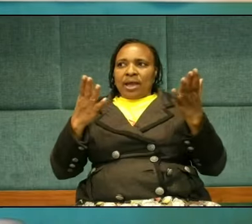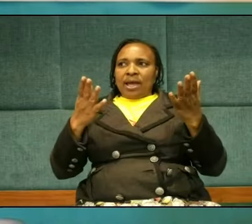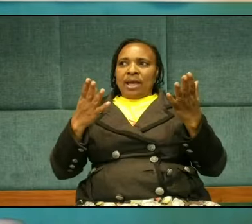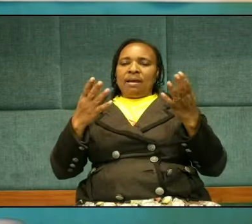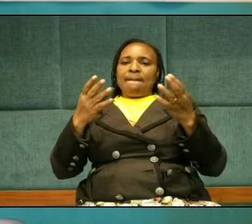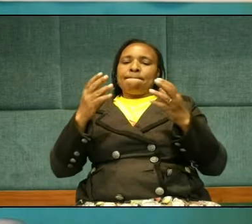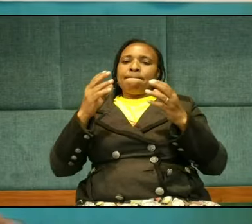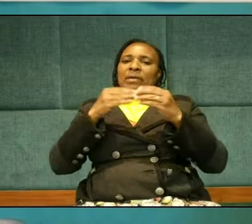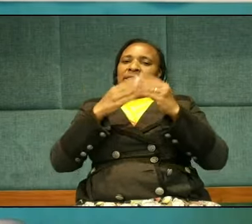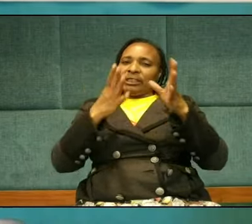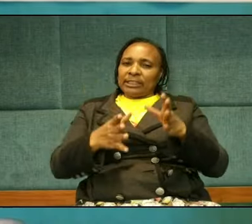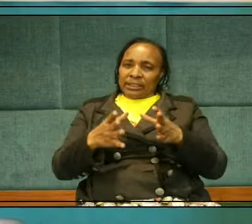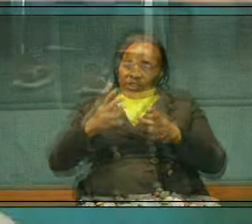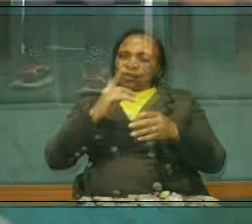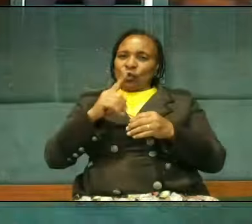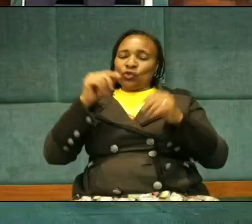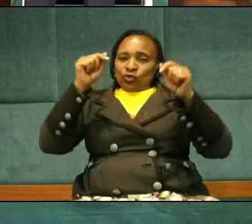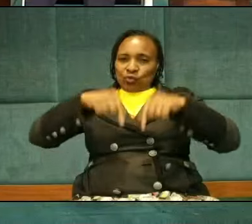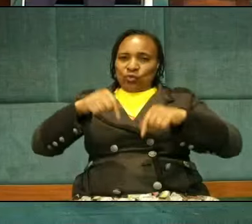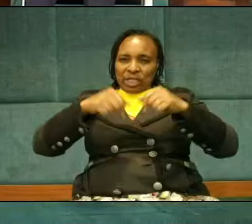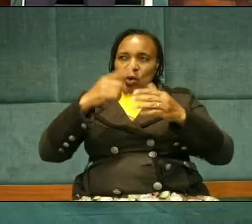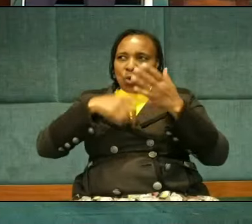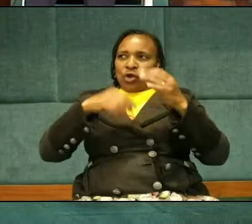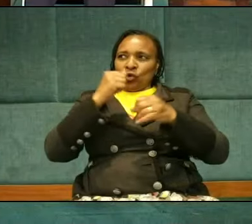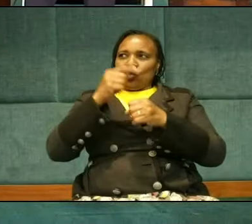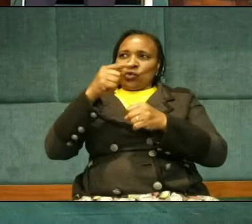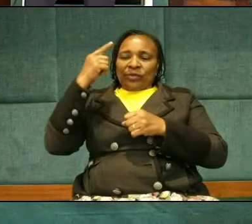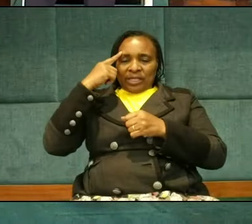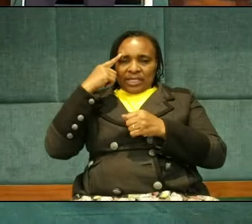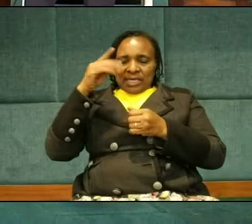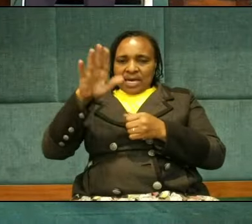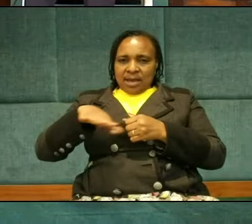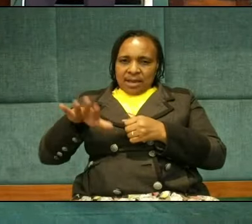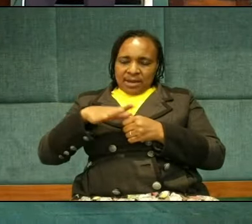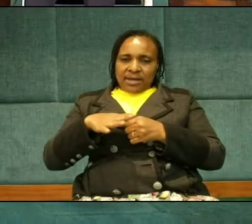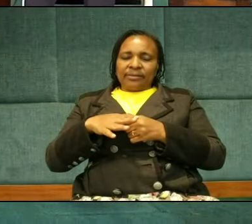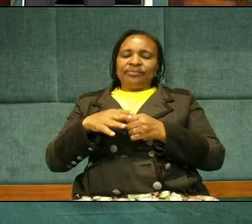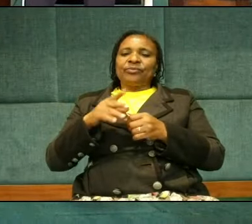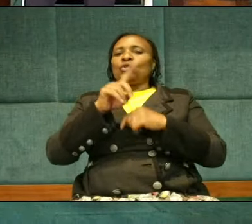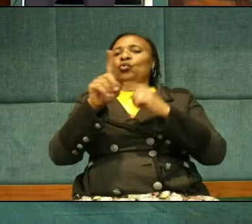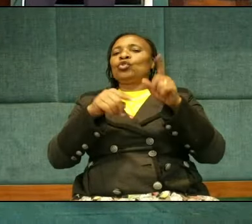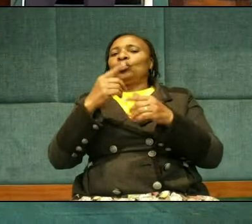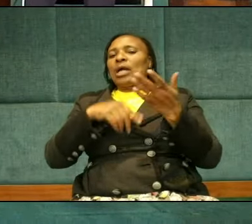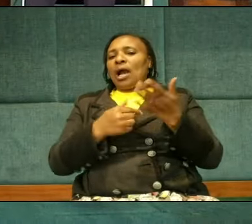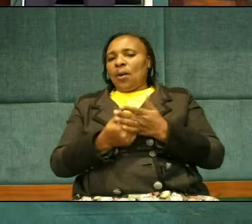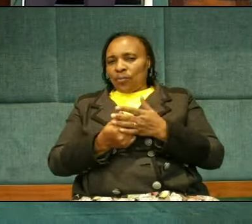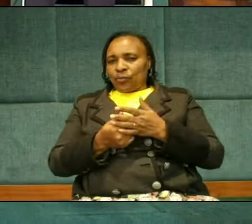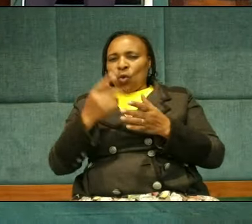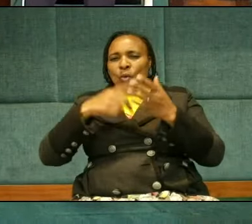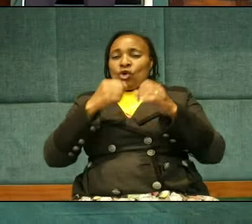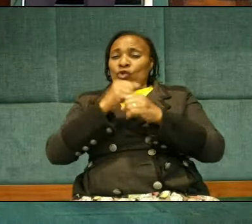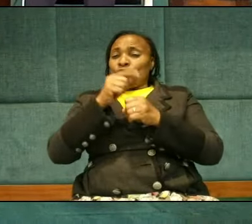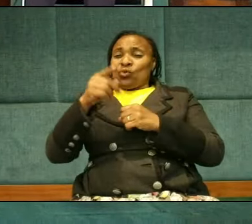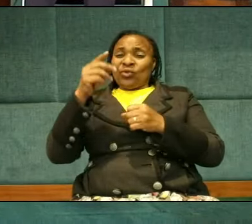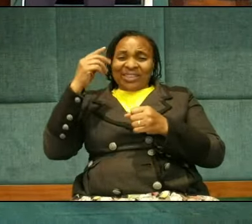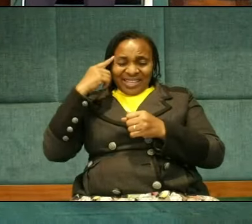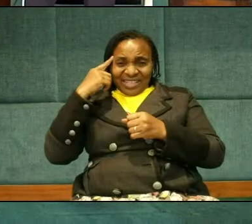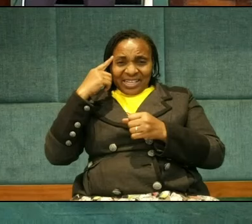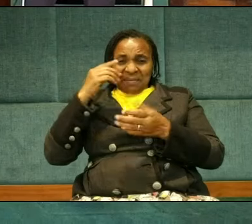us. So on today's What Do You Think section, the question is, what do you think it means